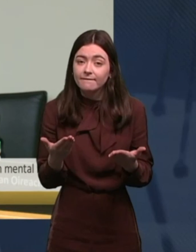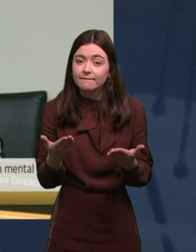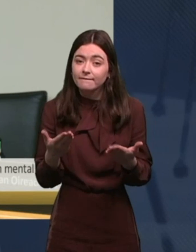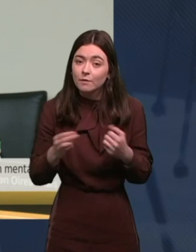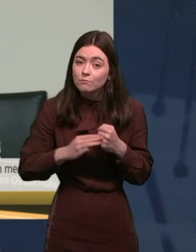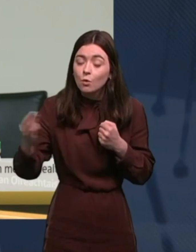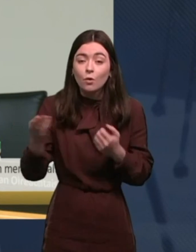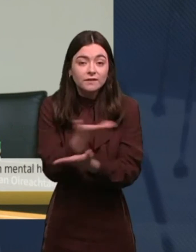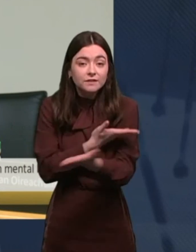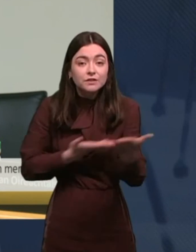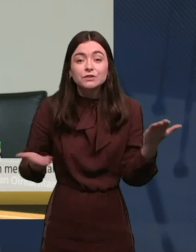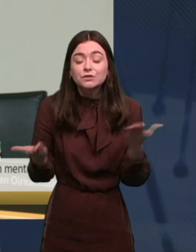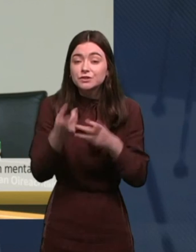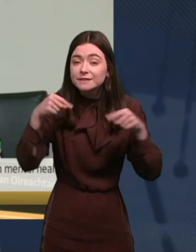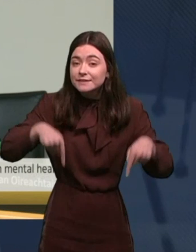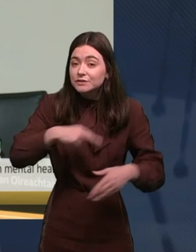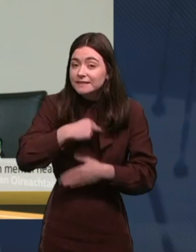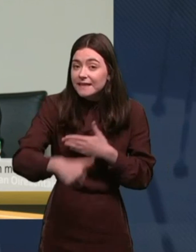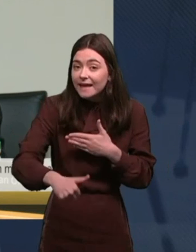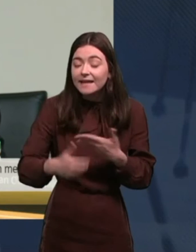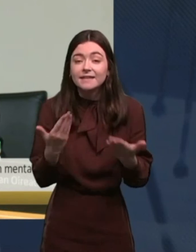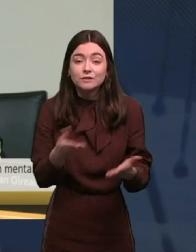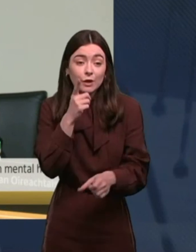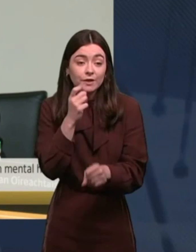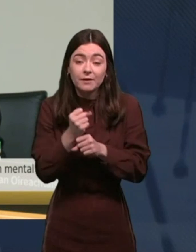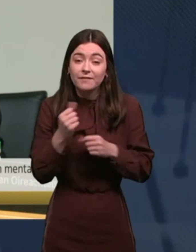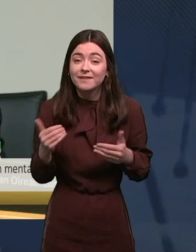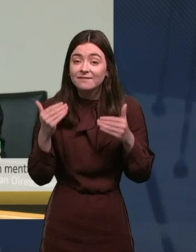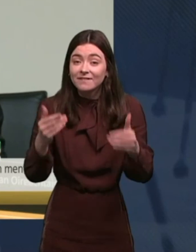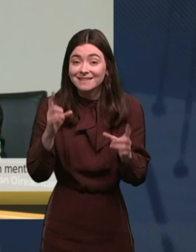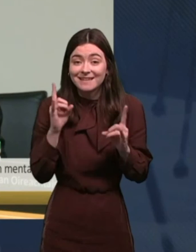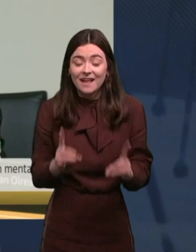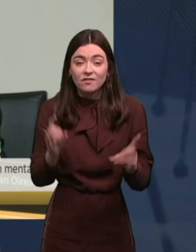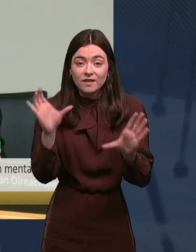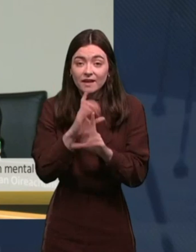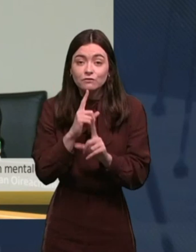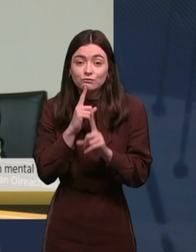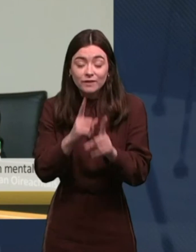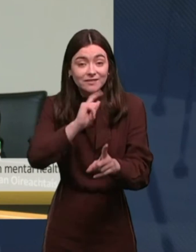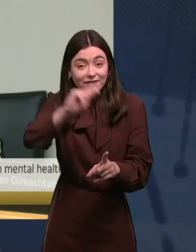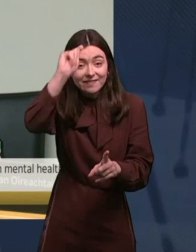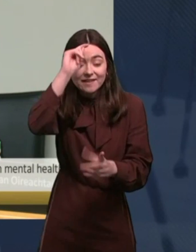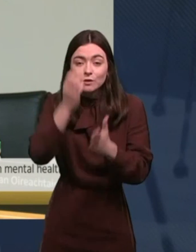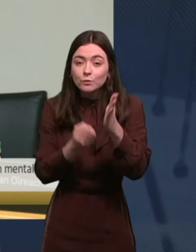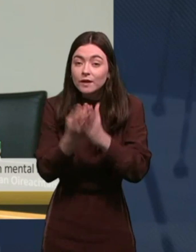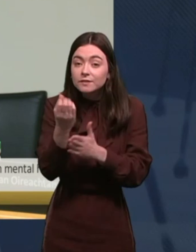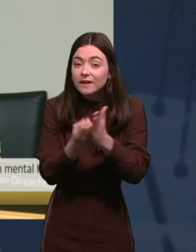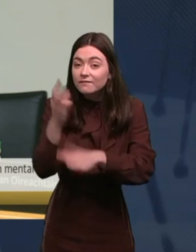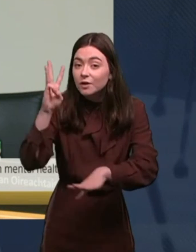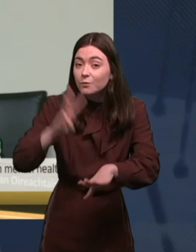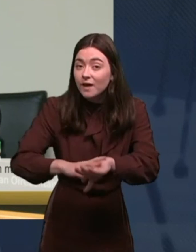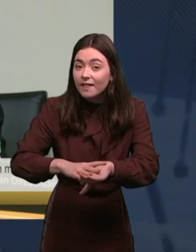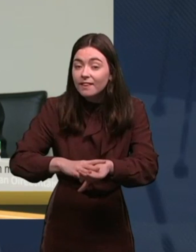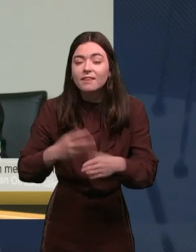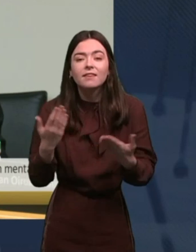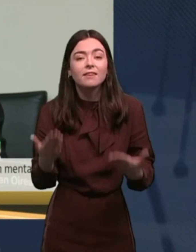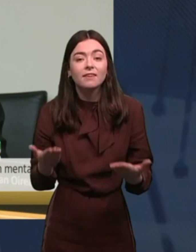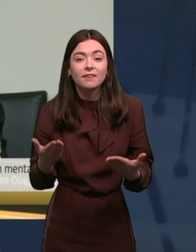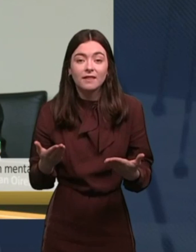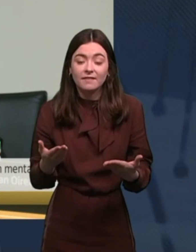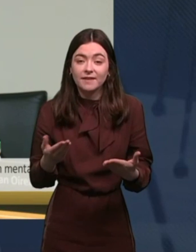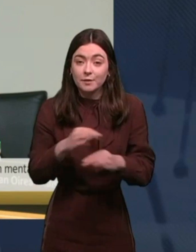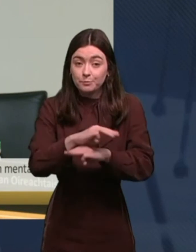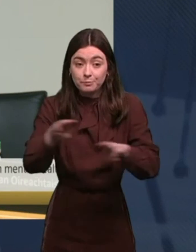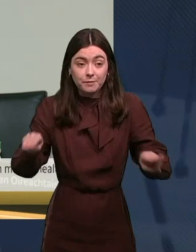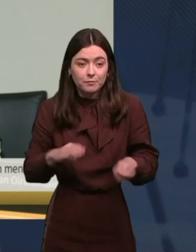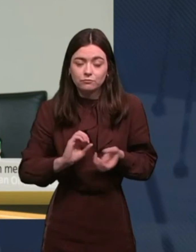further discussion about it here today, and things like the Advanced Healthcare Directive. I think you explained it really well. People often make them, I think, during times where you